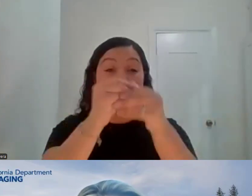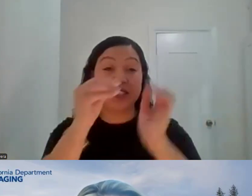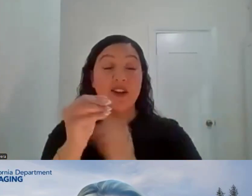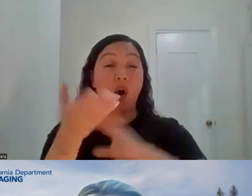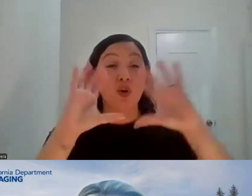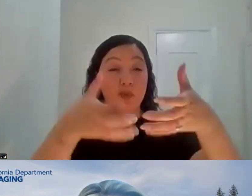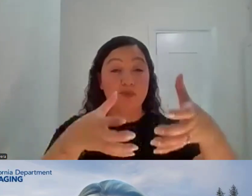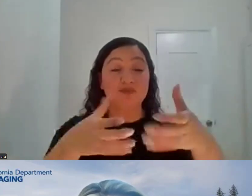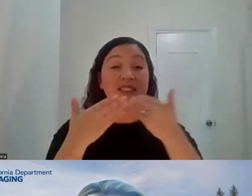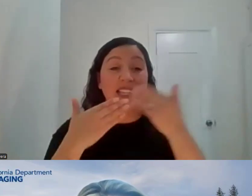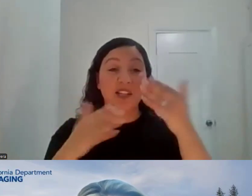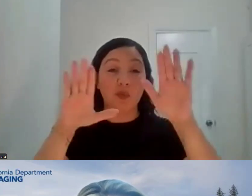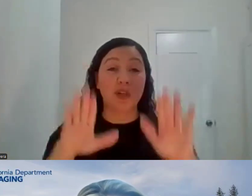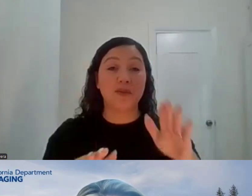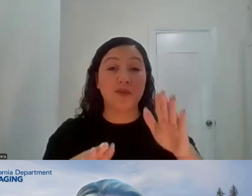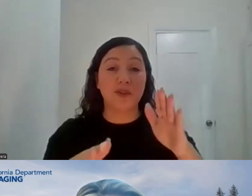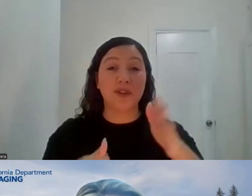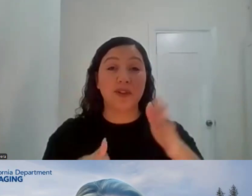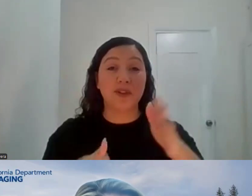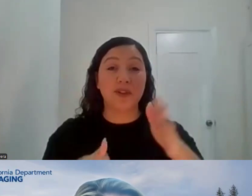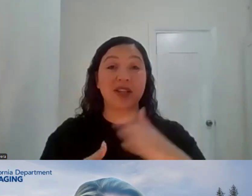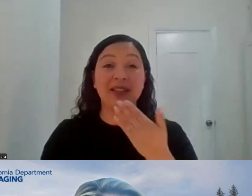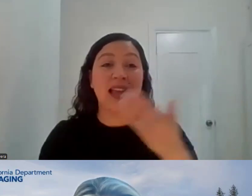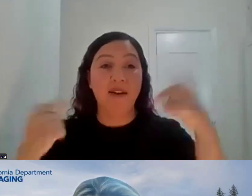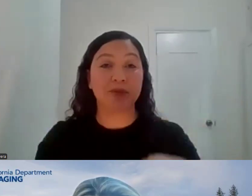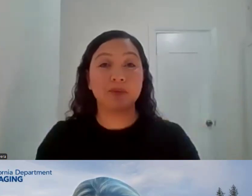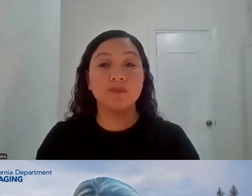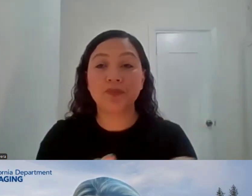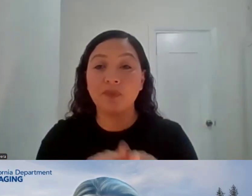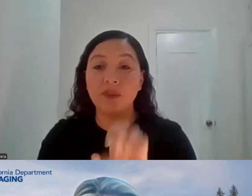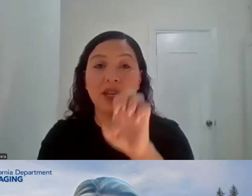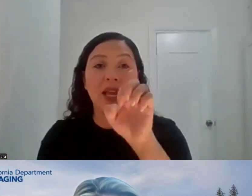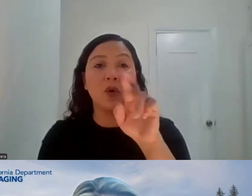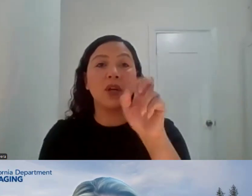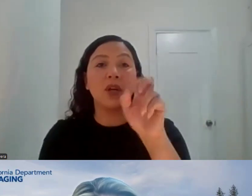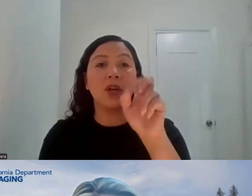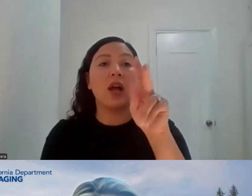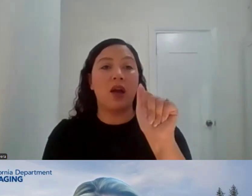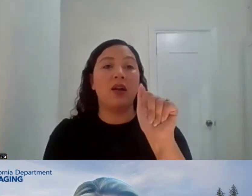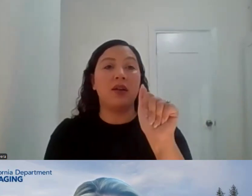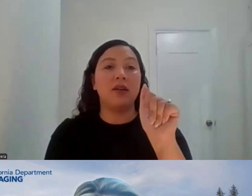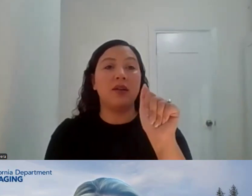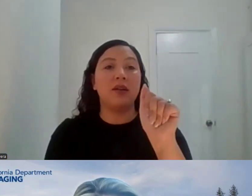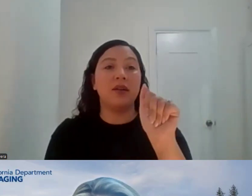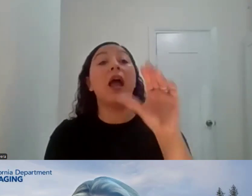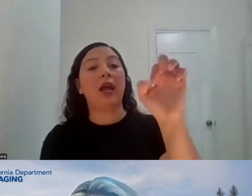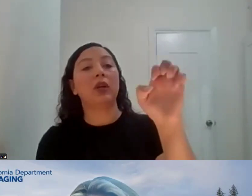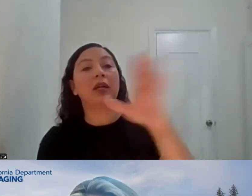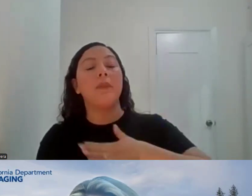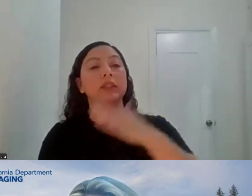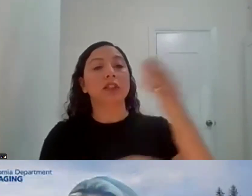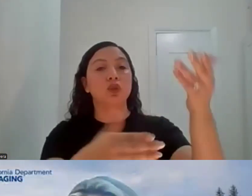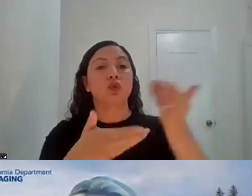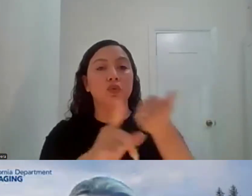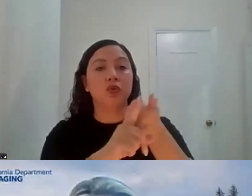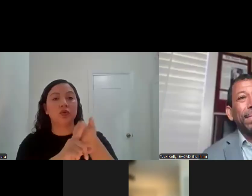Eric, I'm proud to have you here. If you could introduce yourself. Yes, thank you. And I'm happy to be here. Good morning,